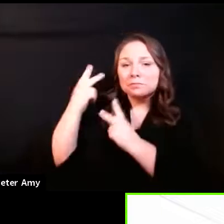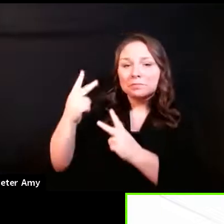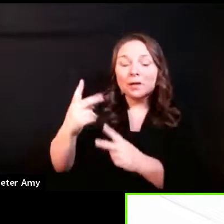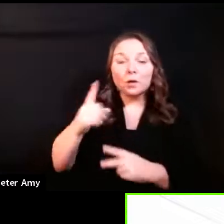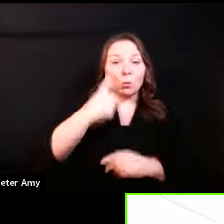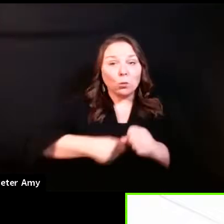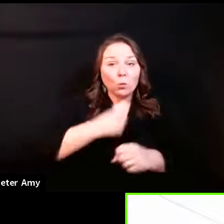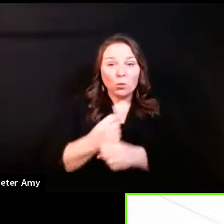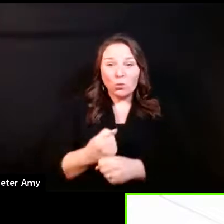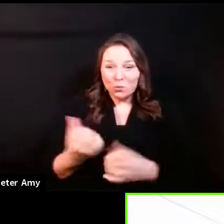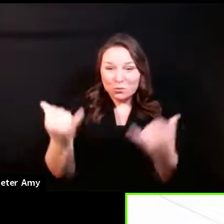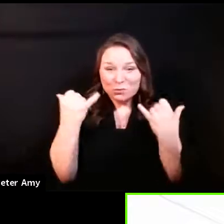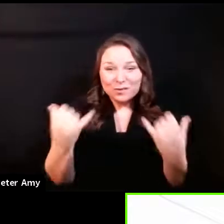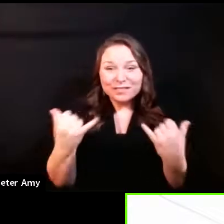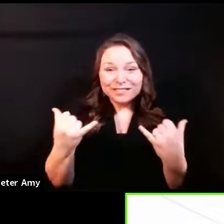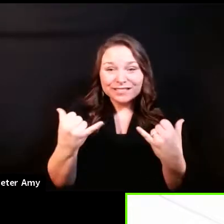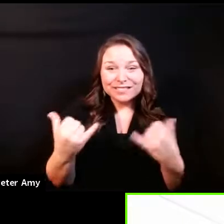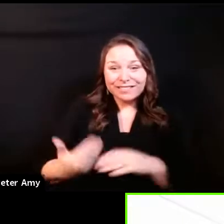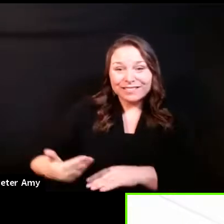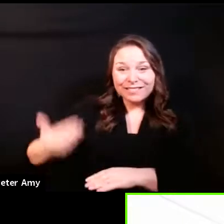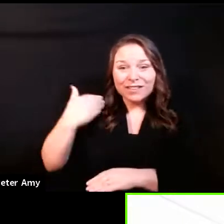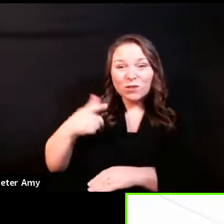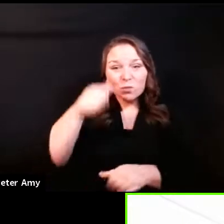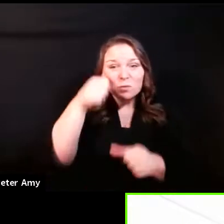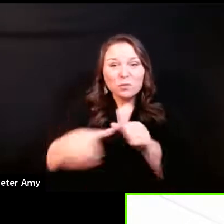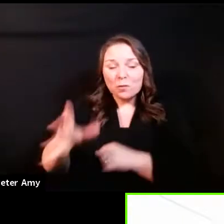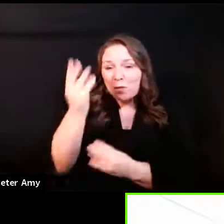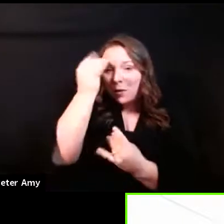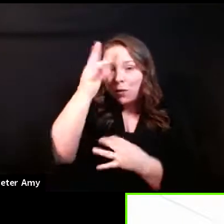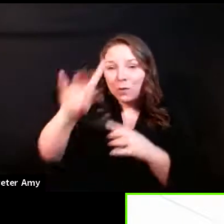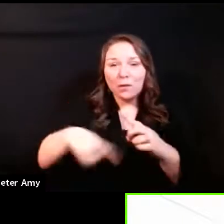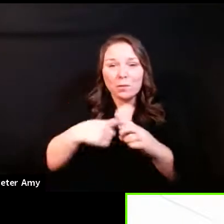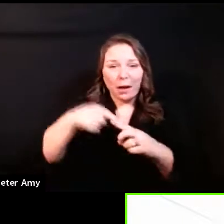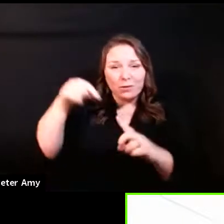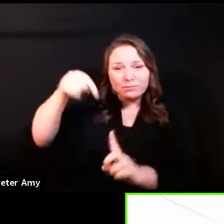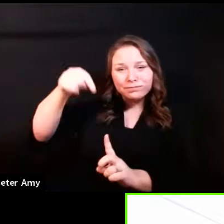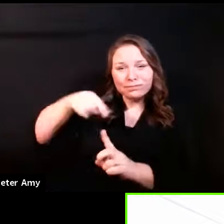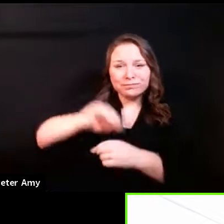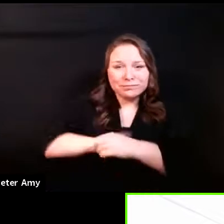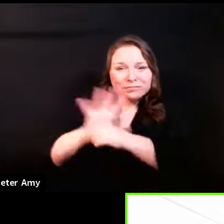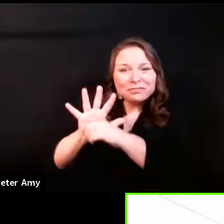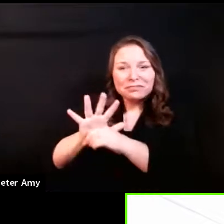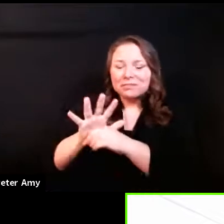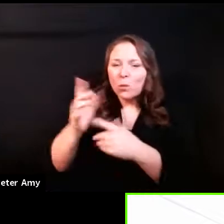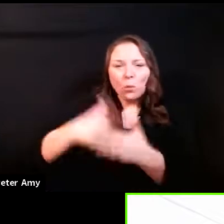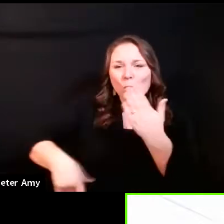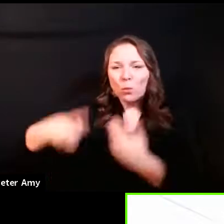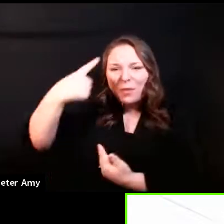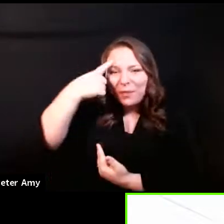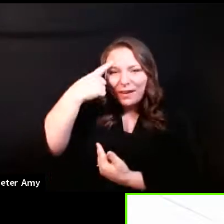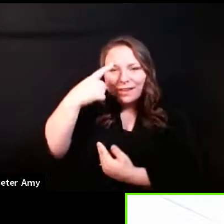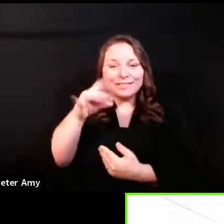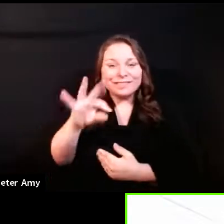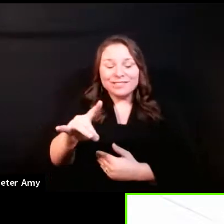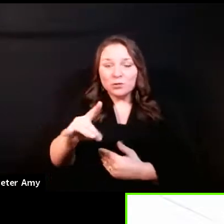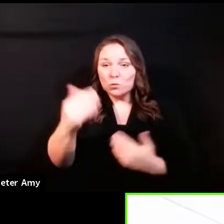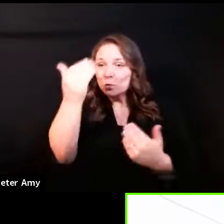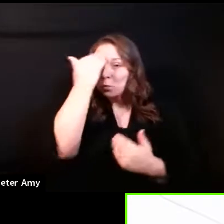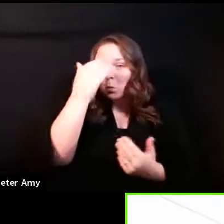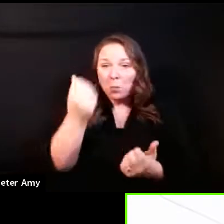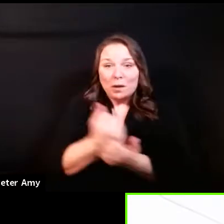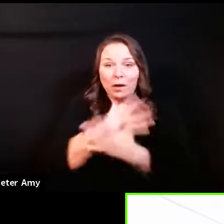today, Julie, do you remember what your thoughts were about the novel coronavirus? Did you have any inkling of